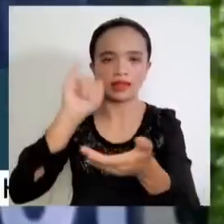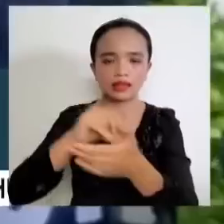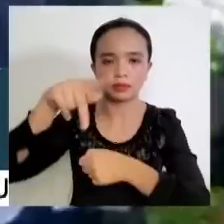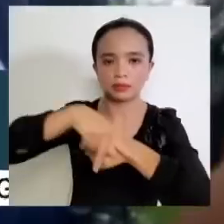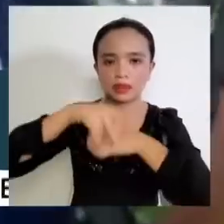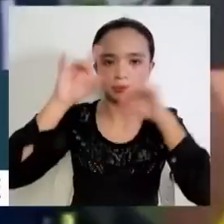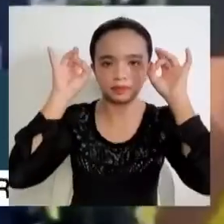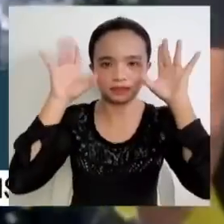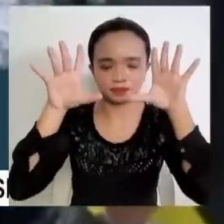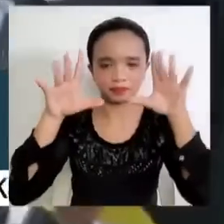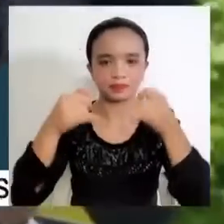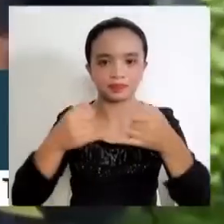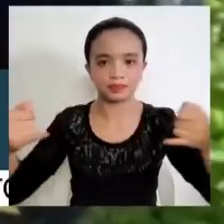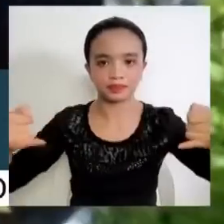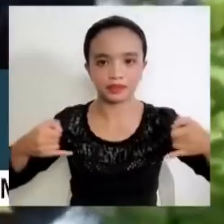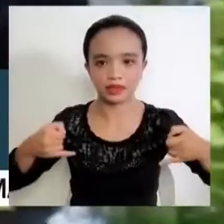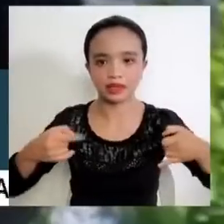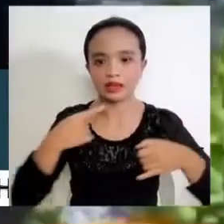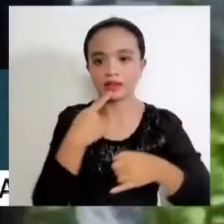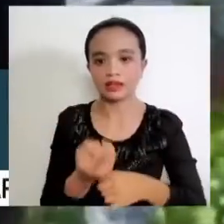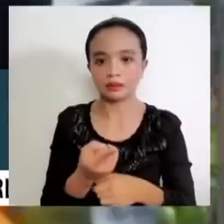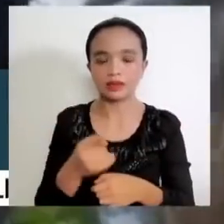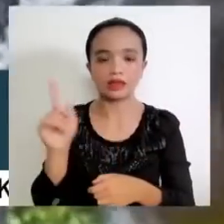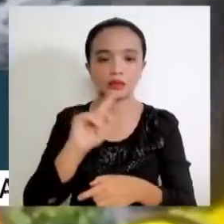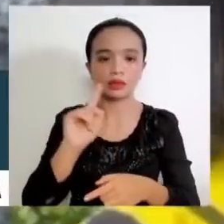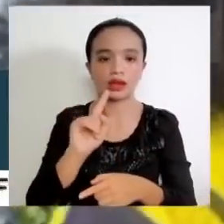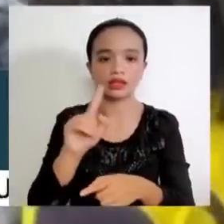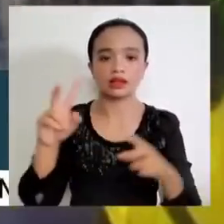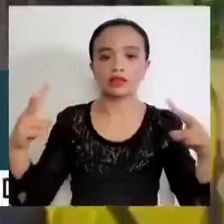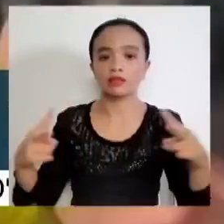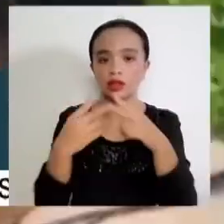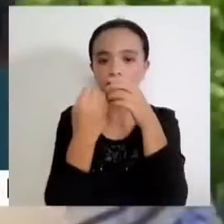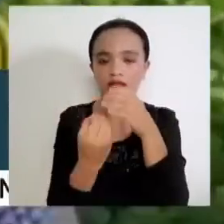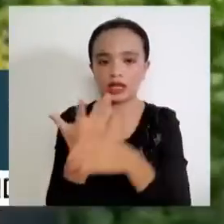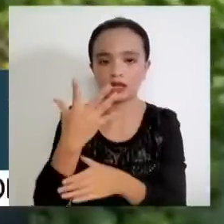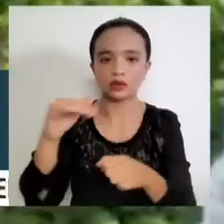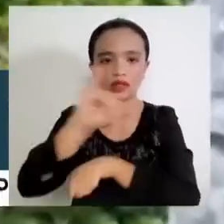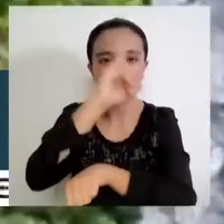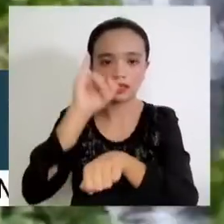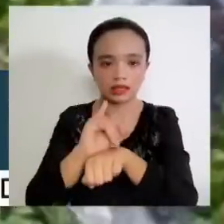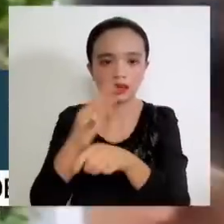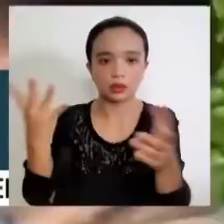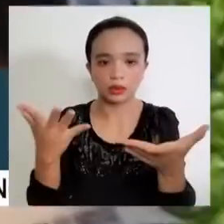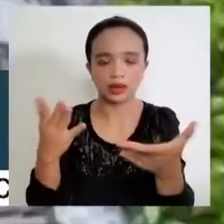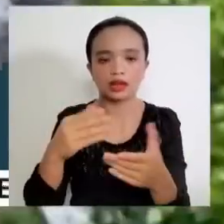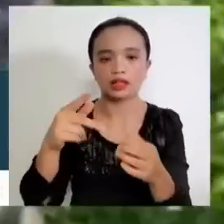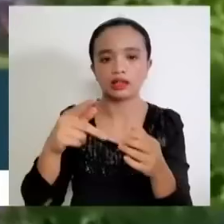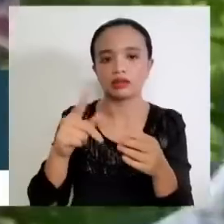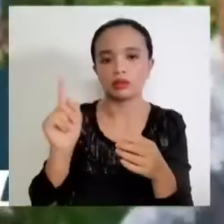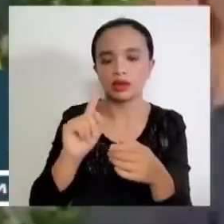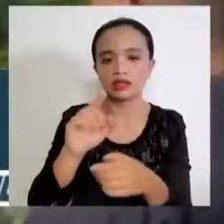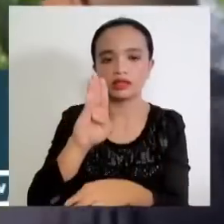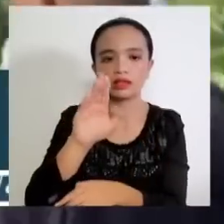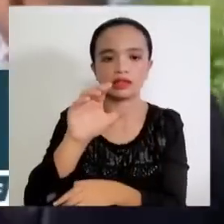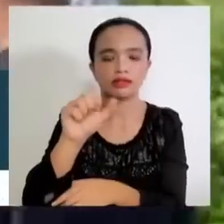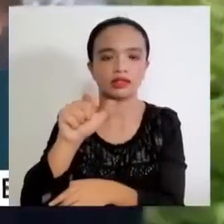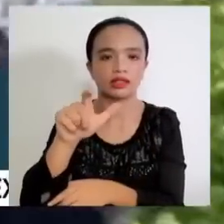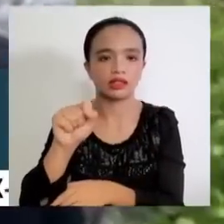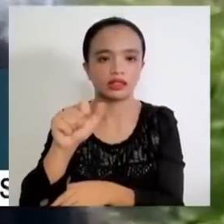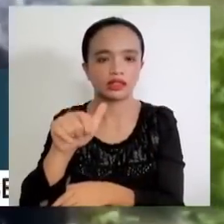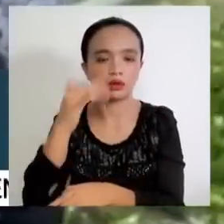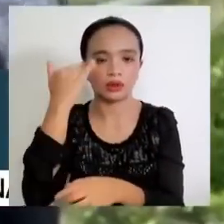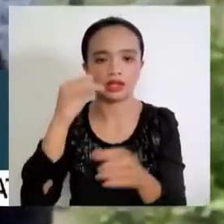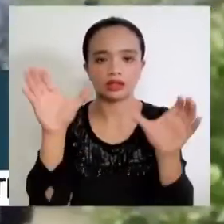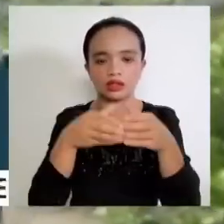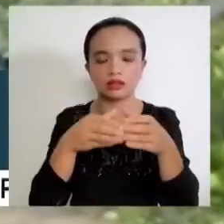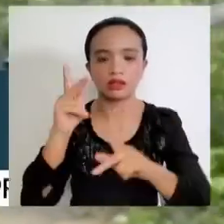followed. As the authorities went to the volcano island in the area under the municipality of Talisay, they saw small houses and groups of men